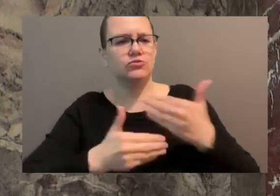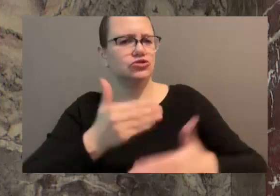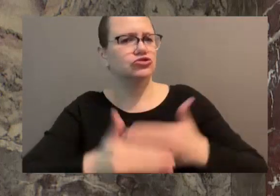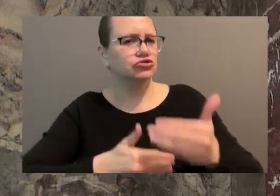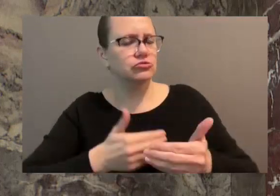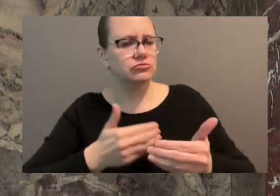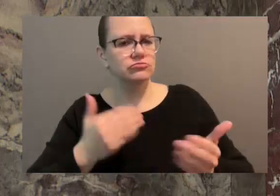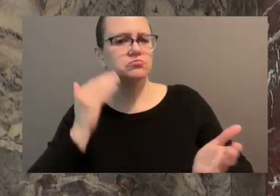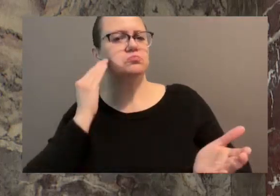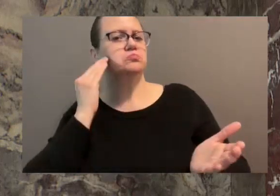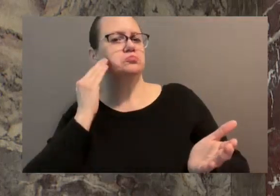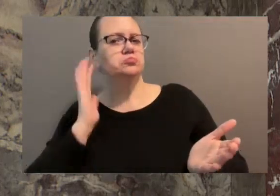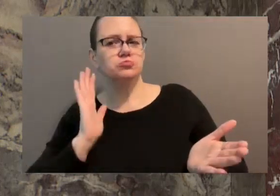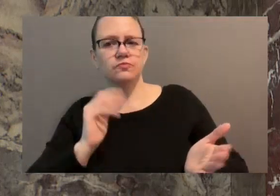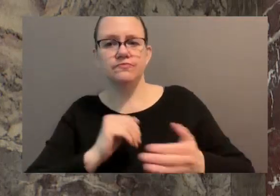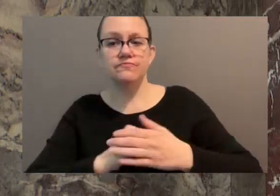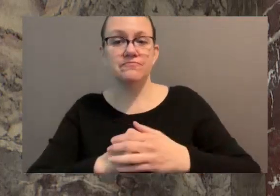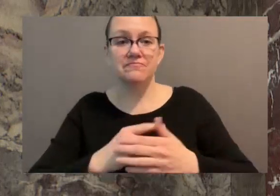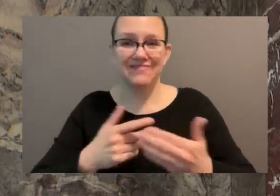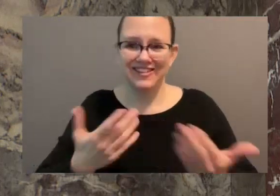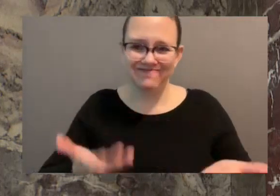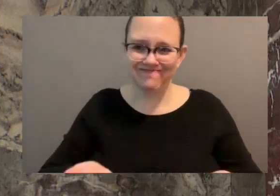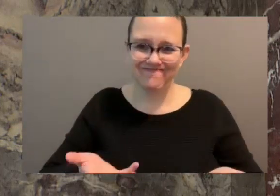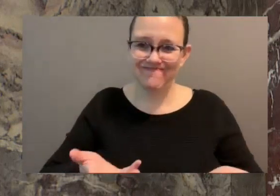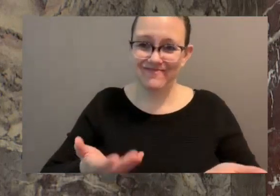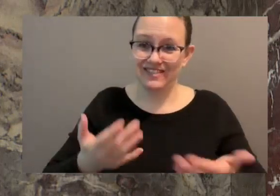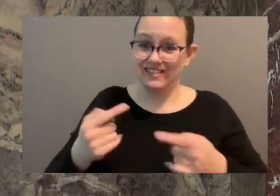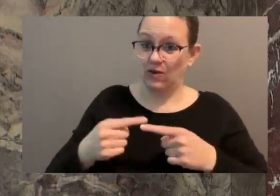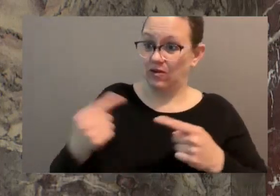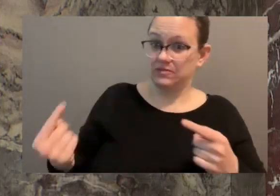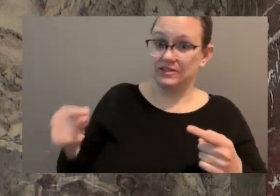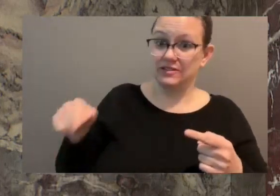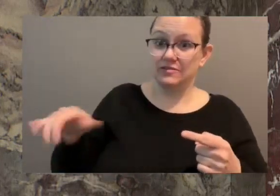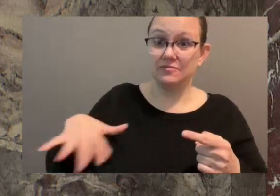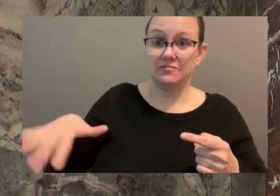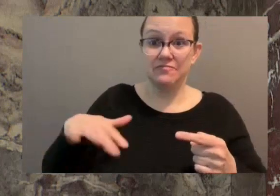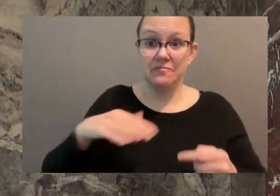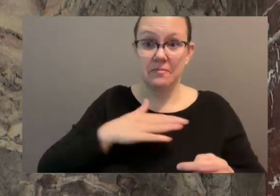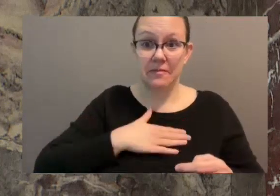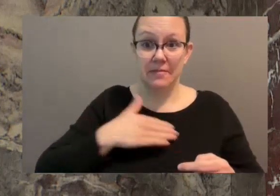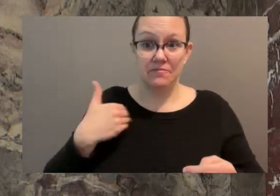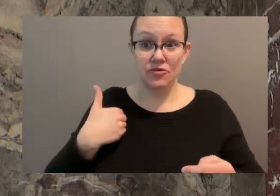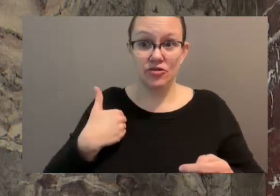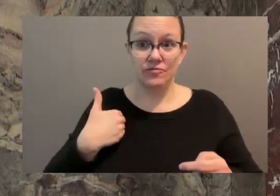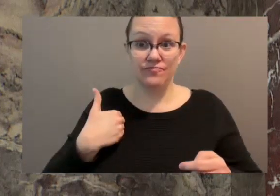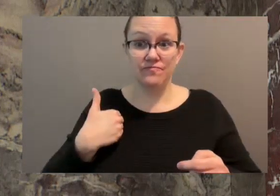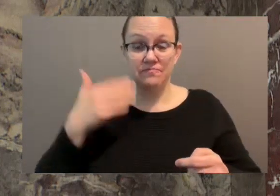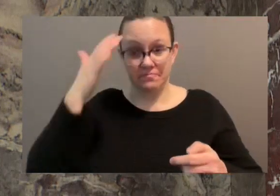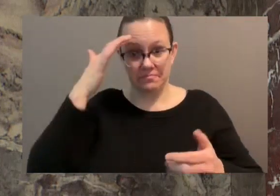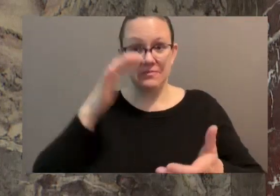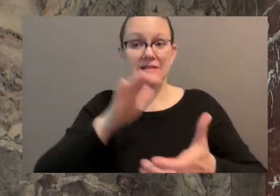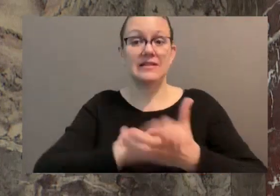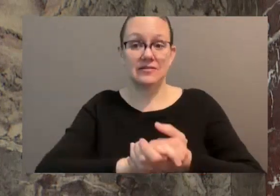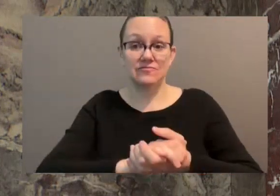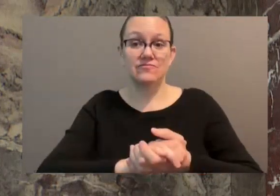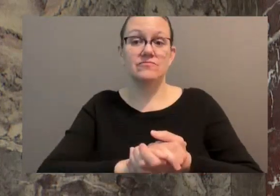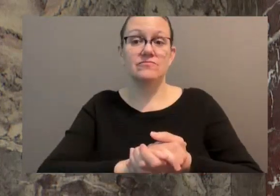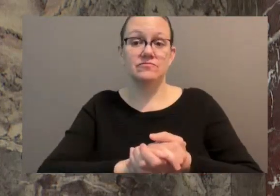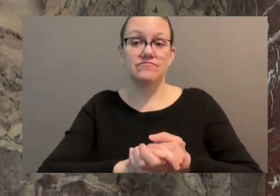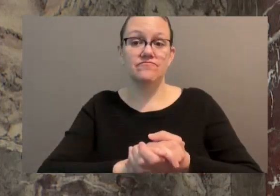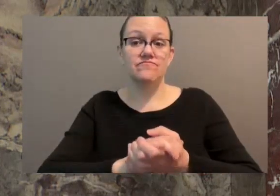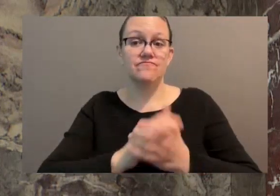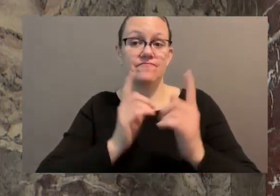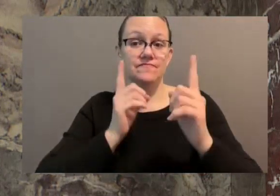climate change or understands that it's incredibly important to support these BC-based companies in the work that they're doing. Mr.